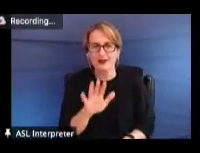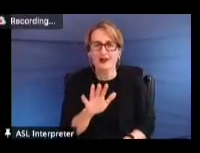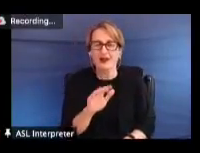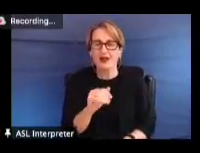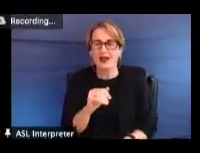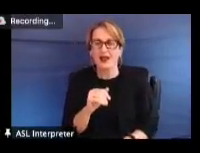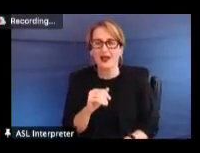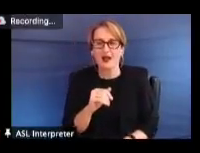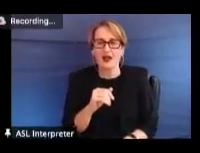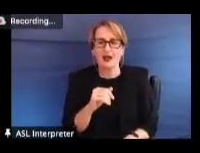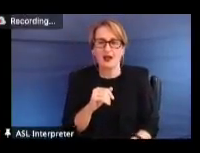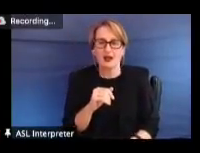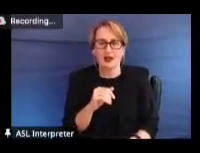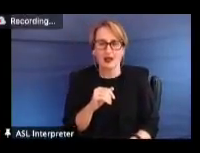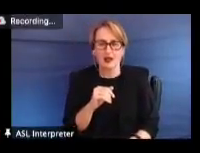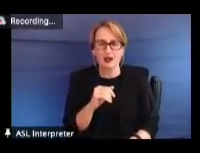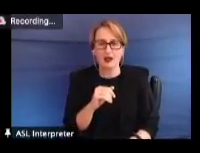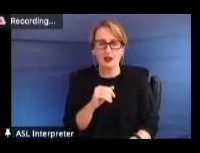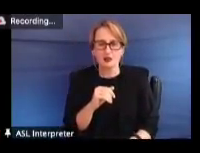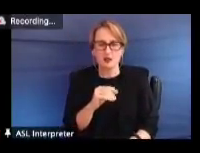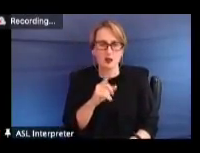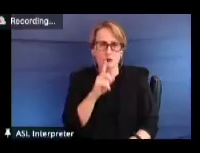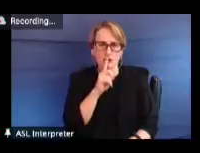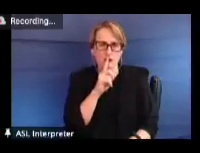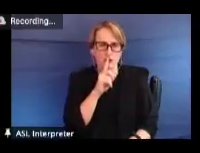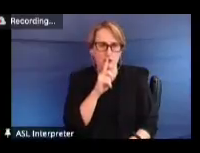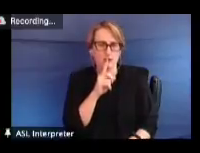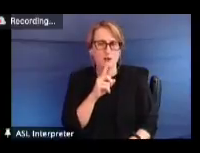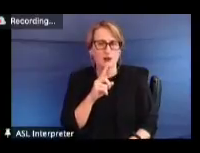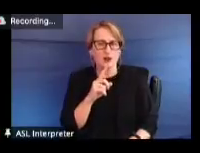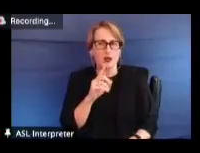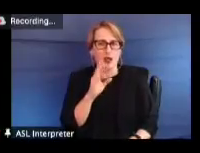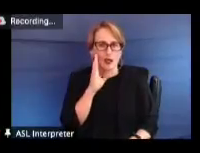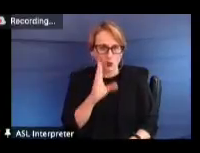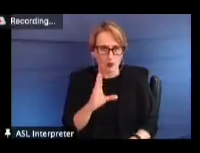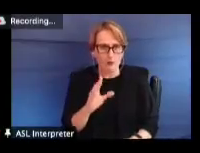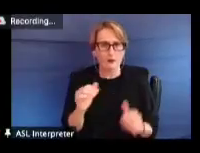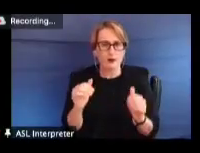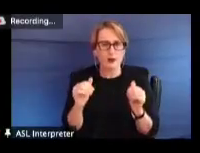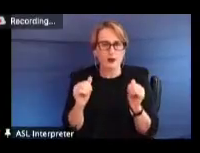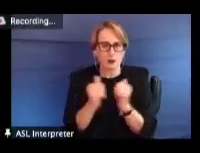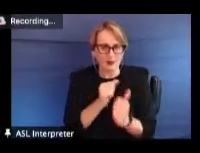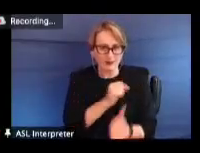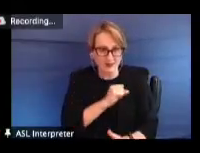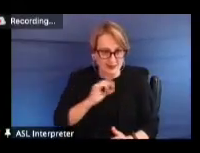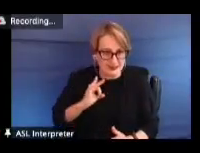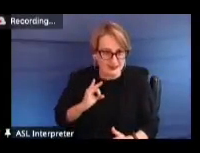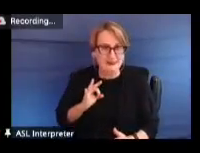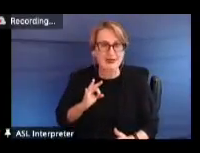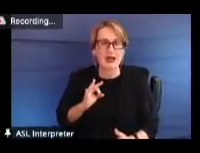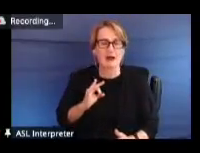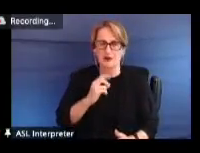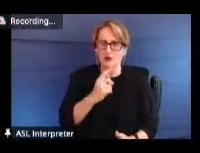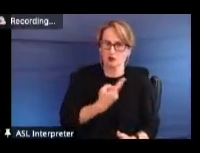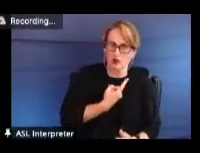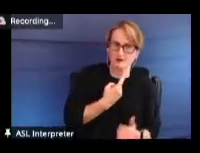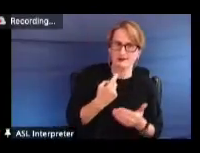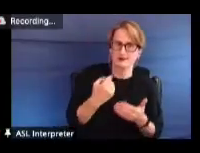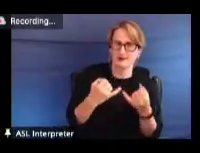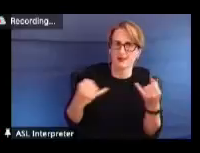that it won't be just alone, like it will be with what the staff wants to do. And, it won't be